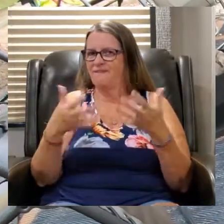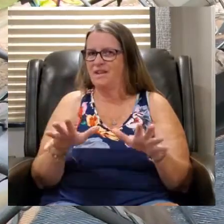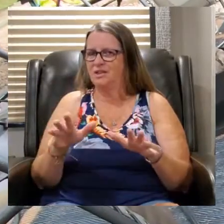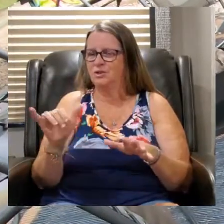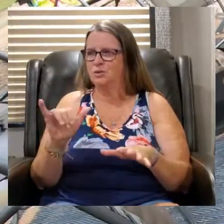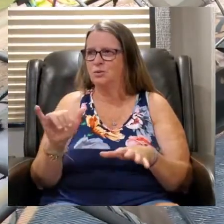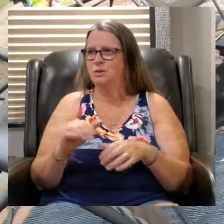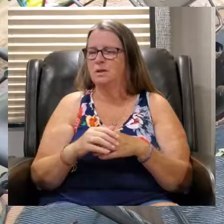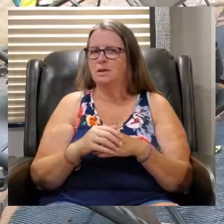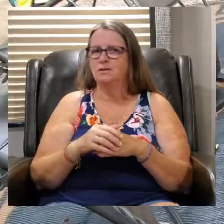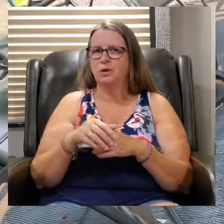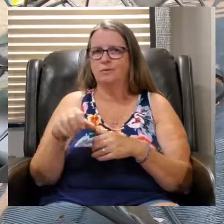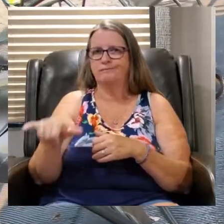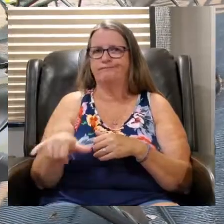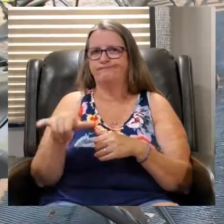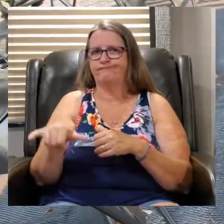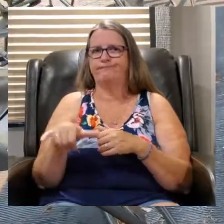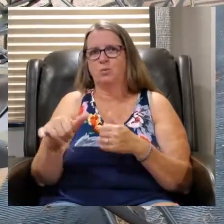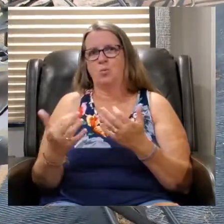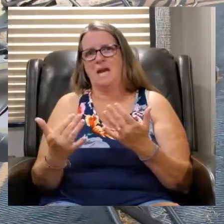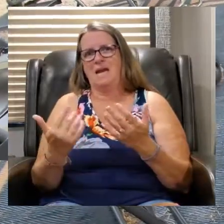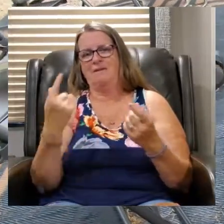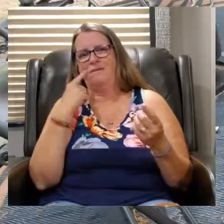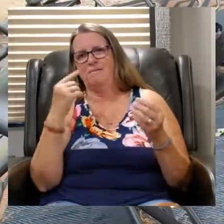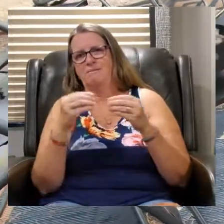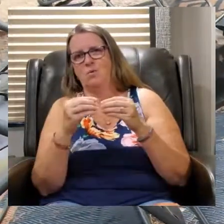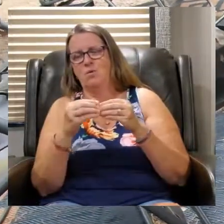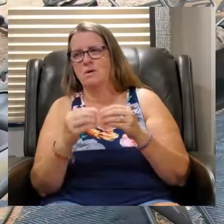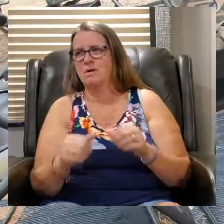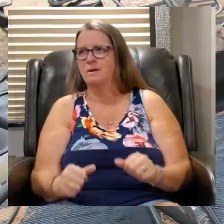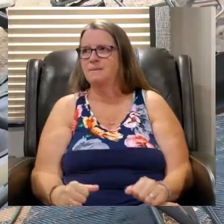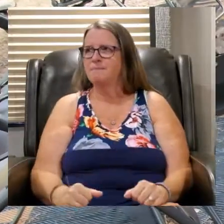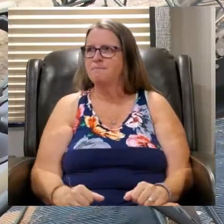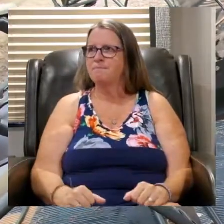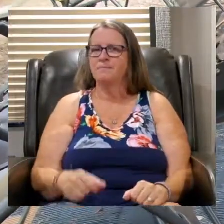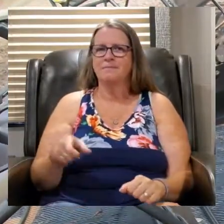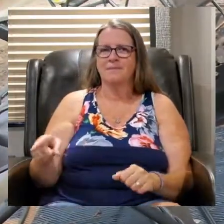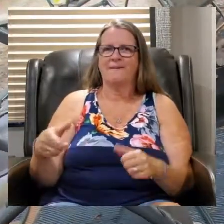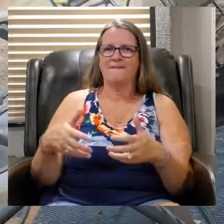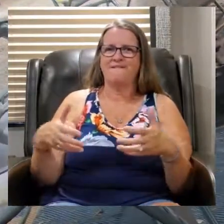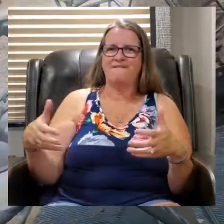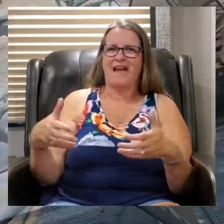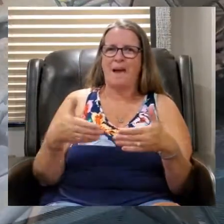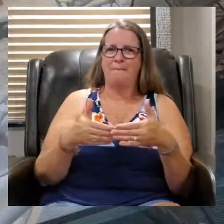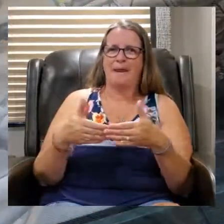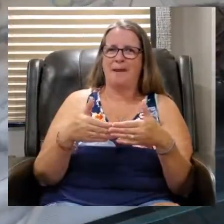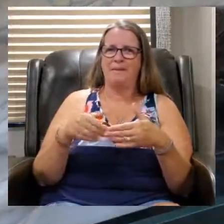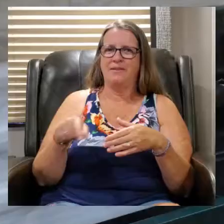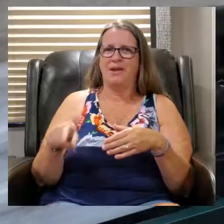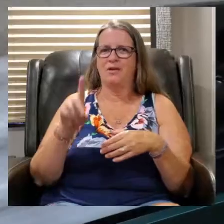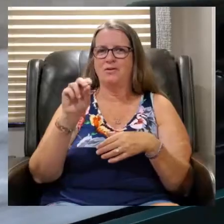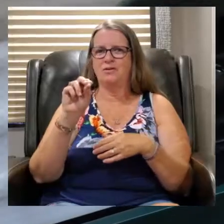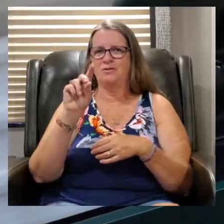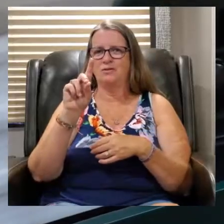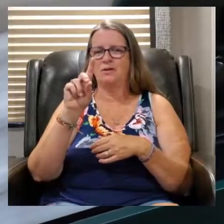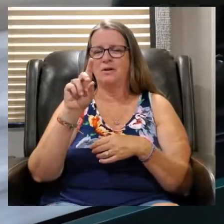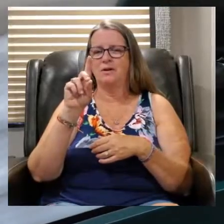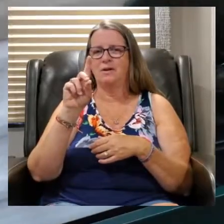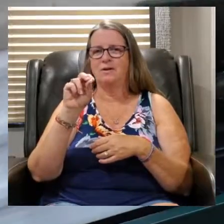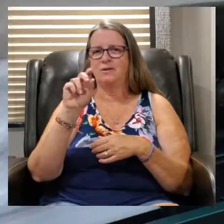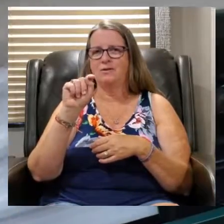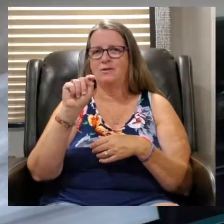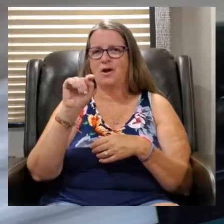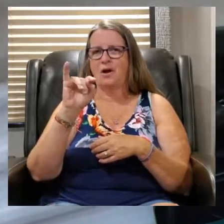And she's not done testing, obviously, so she's still waiting. So that's my little fat baby right there. That's